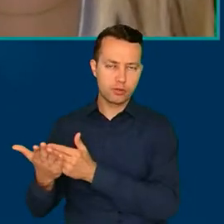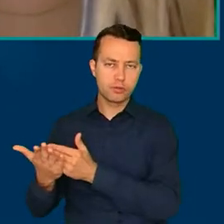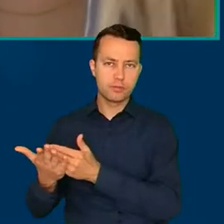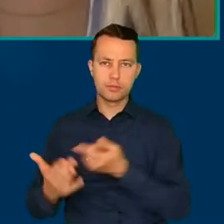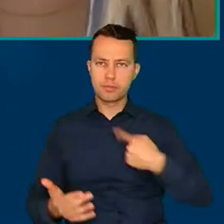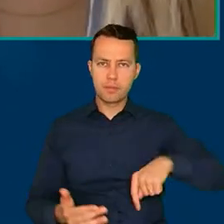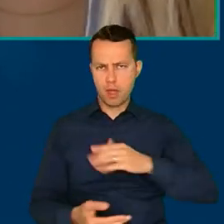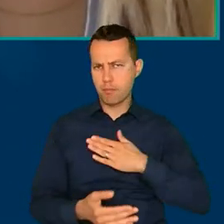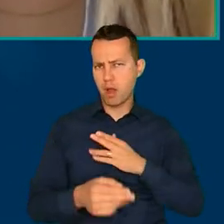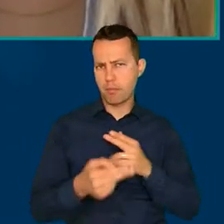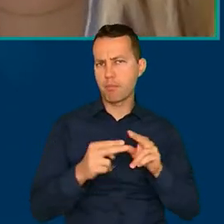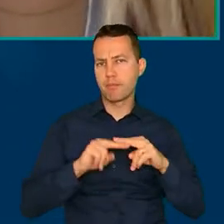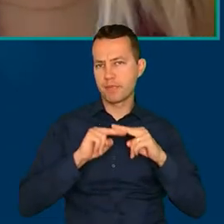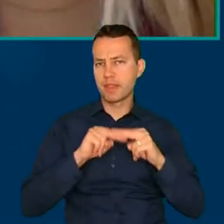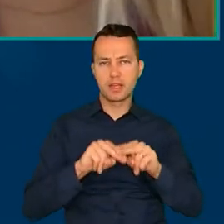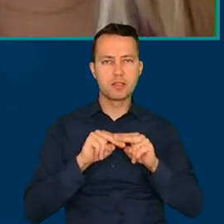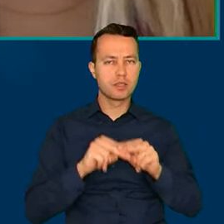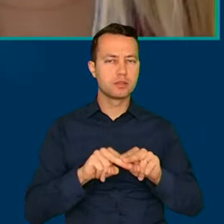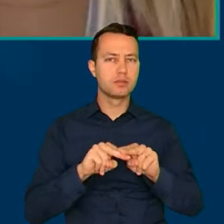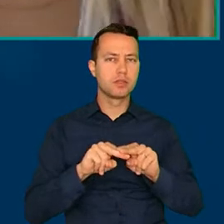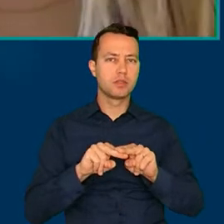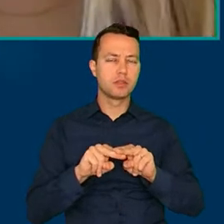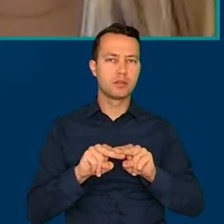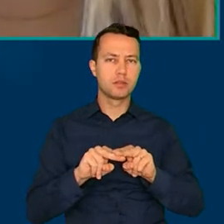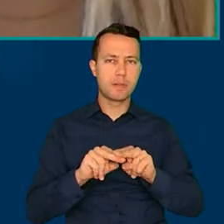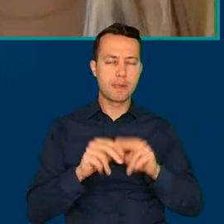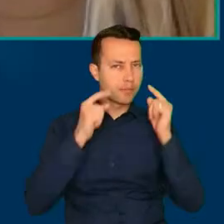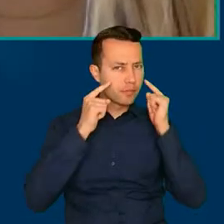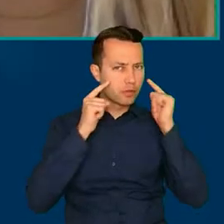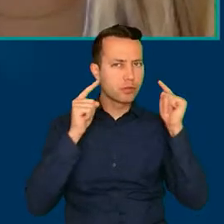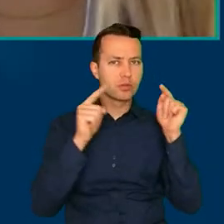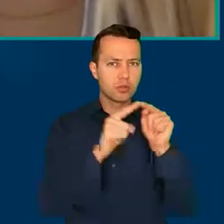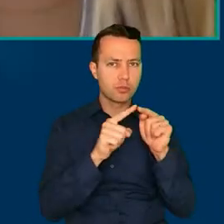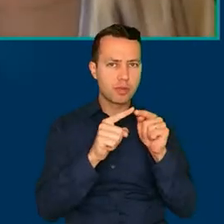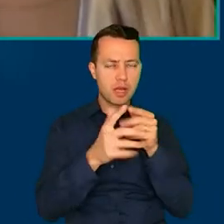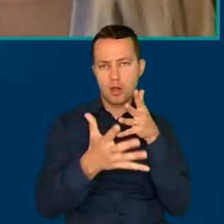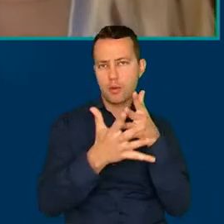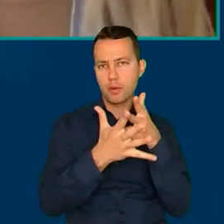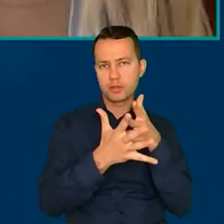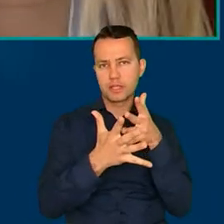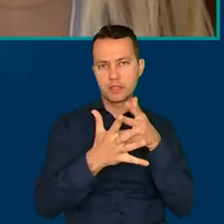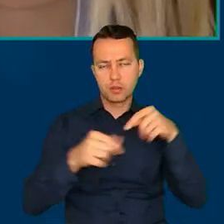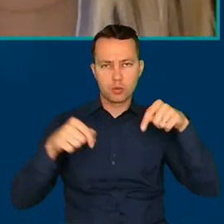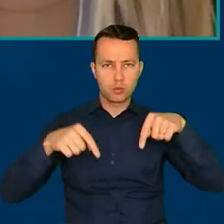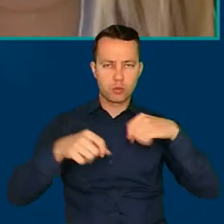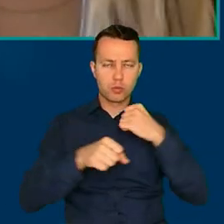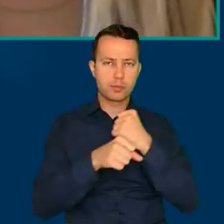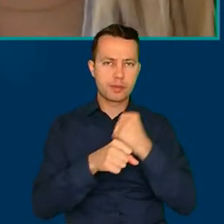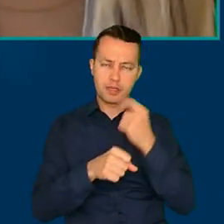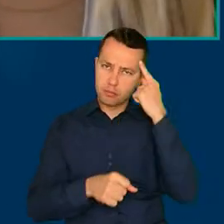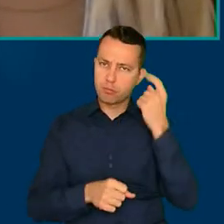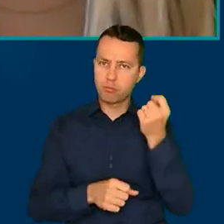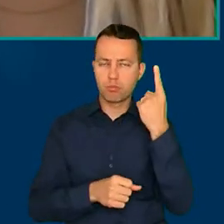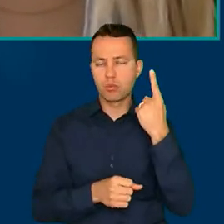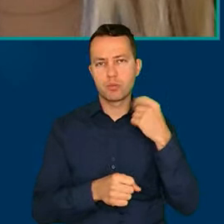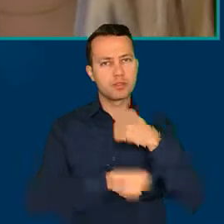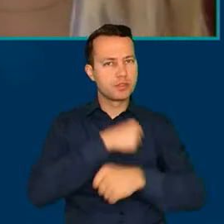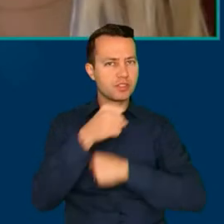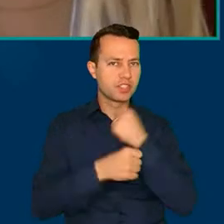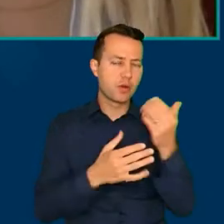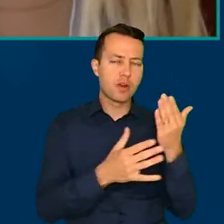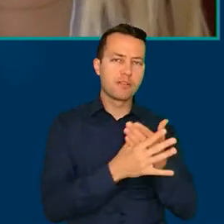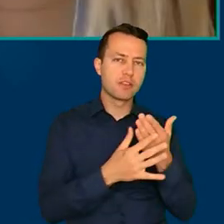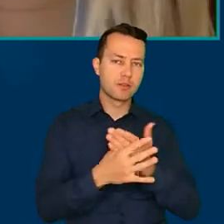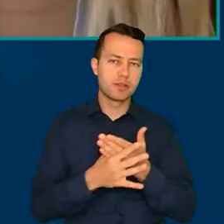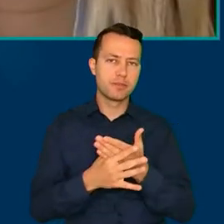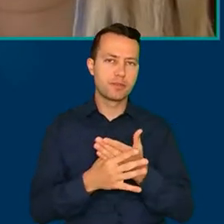working with industry initiatives, but actually increasingly also in the context of policymaking to enhance alignment with our standards.